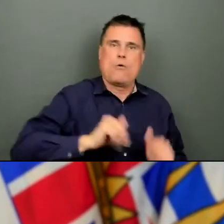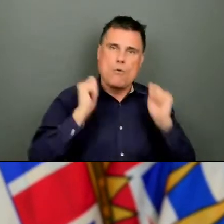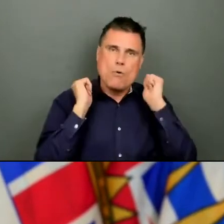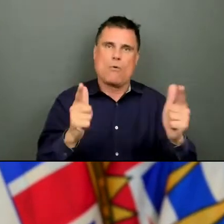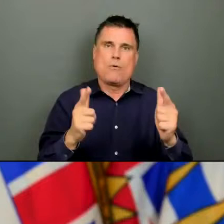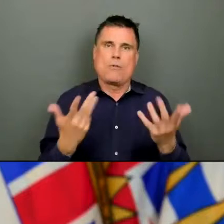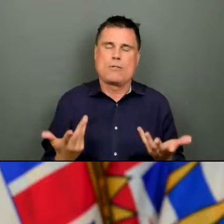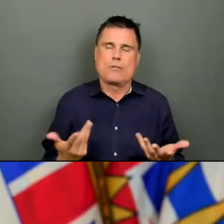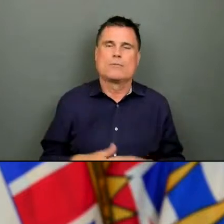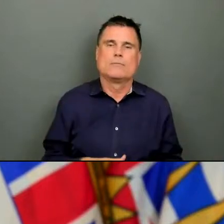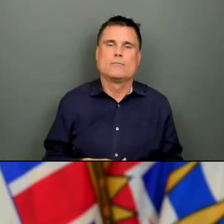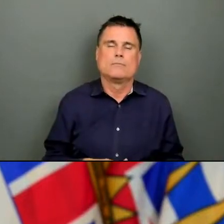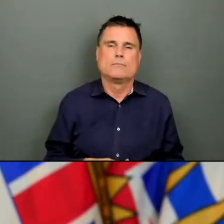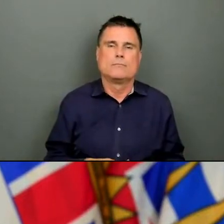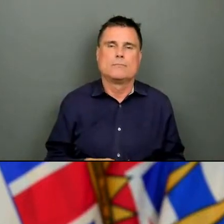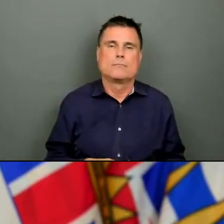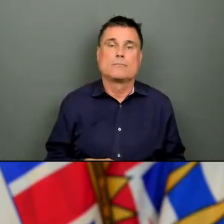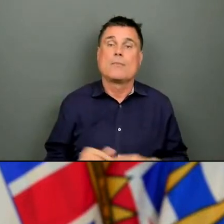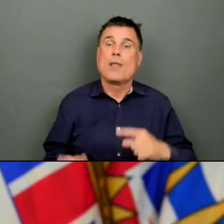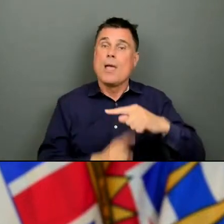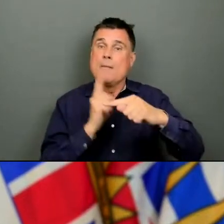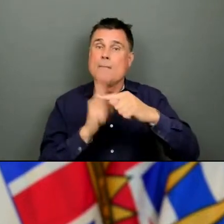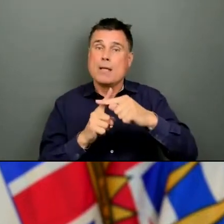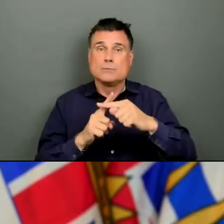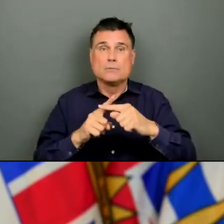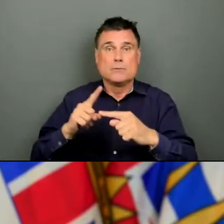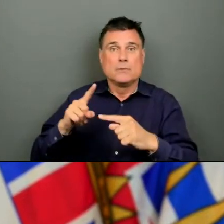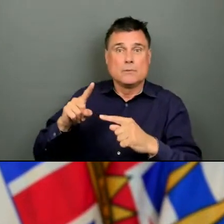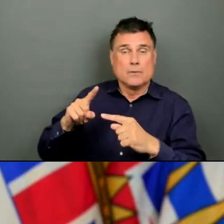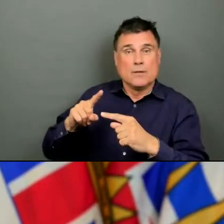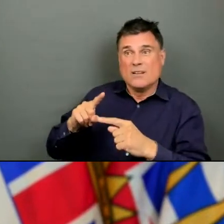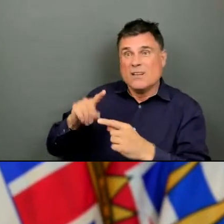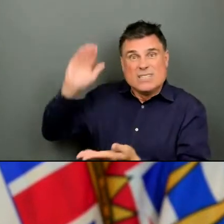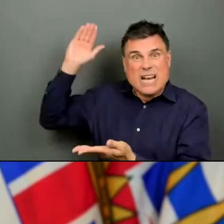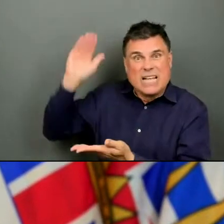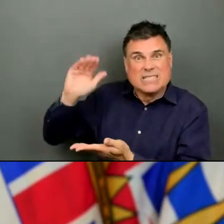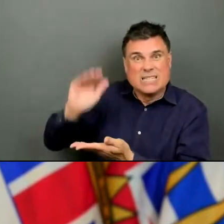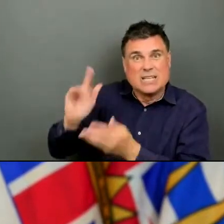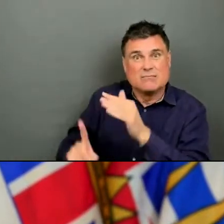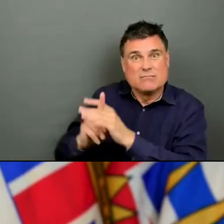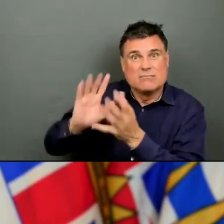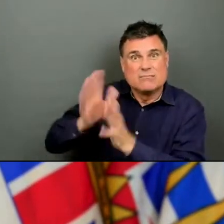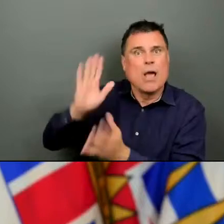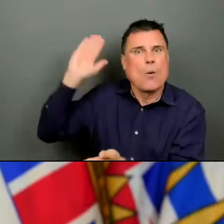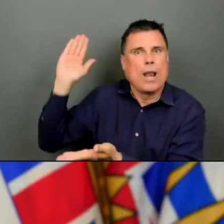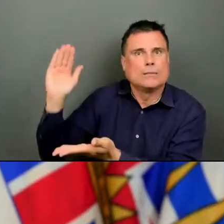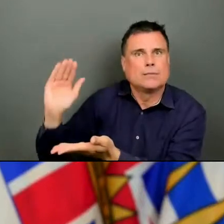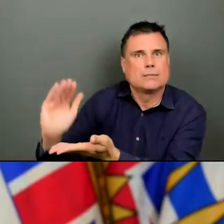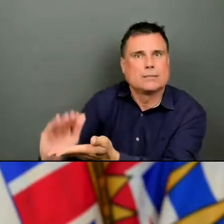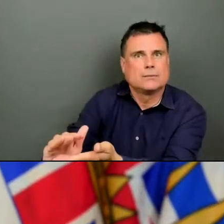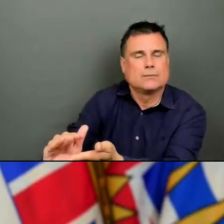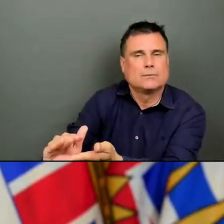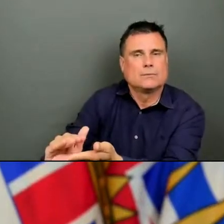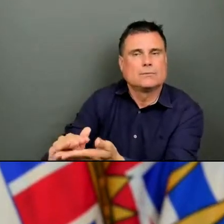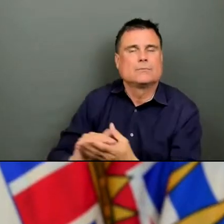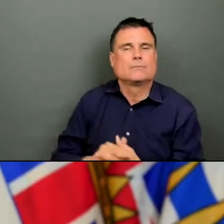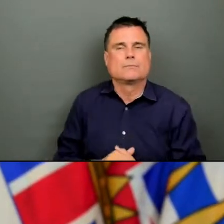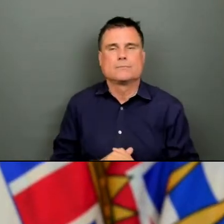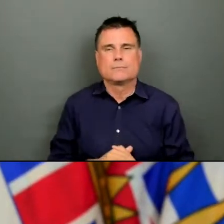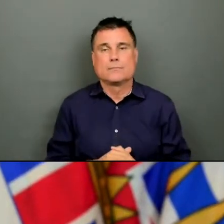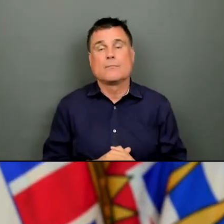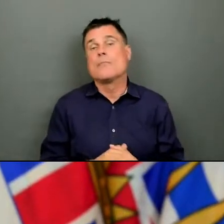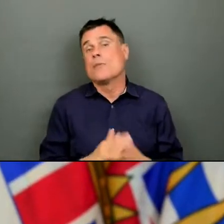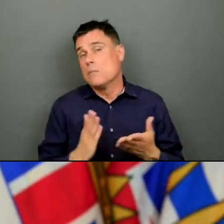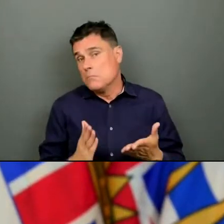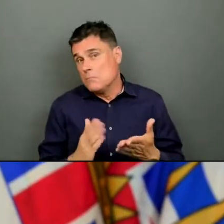and the more we decrease transmission in our community. And that protects people who can't mount as good an immune response, whether